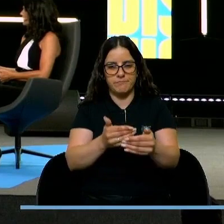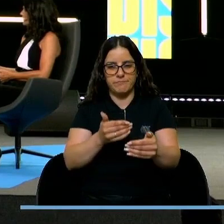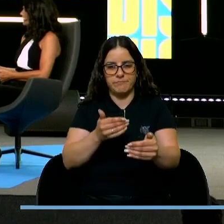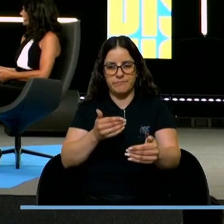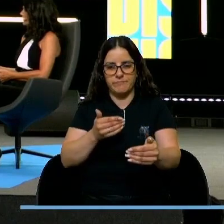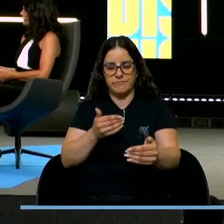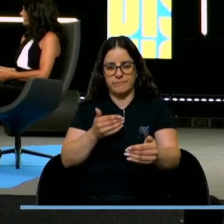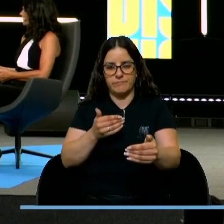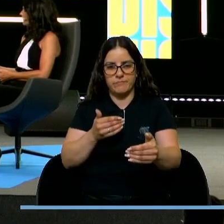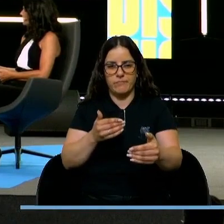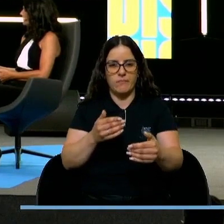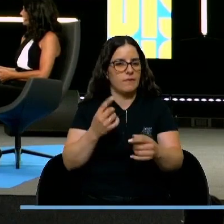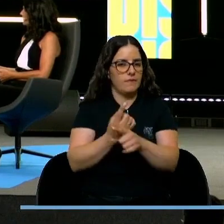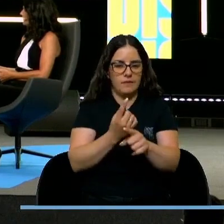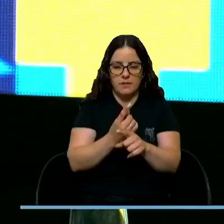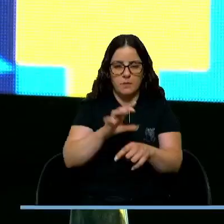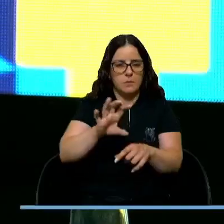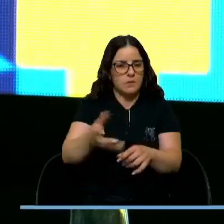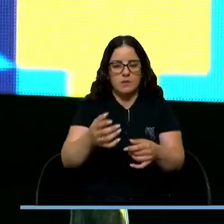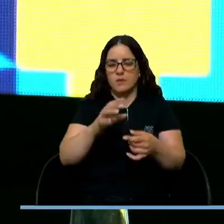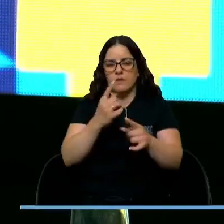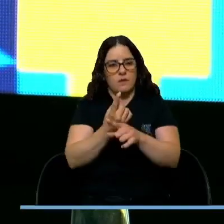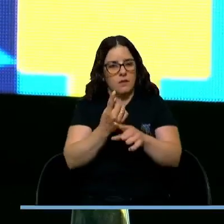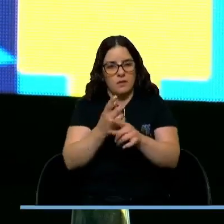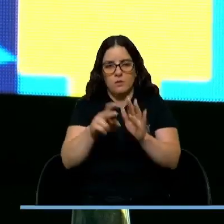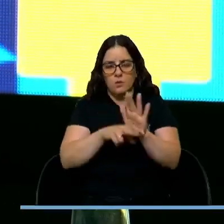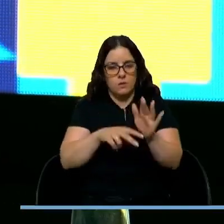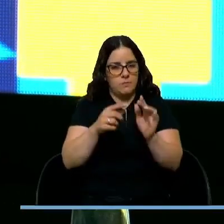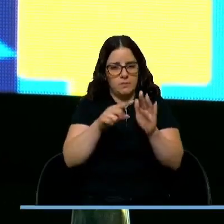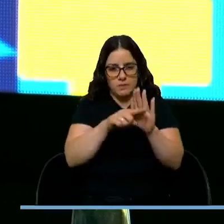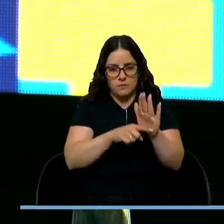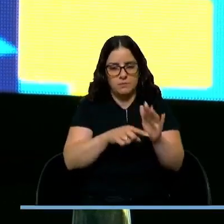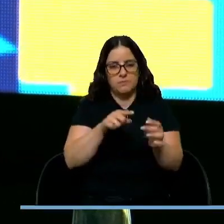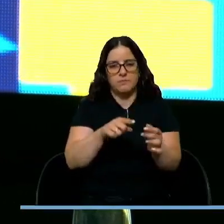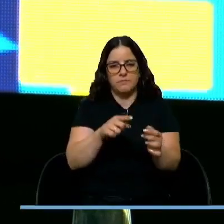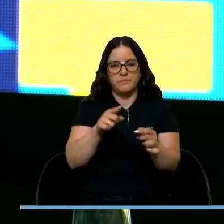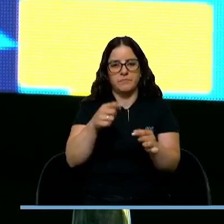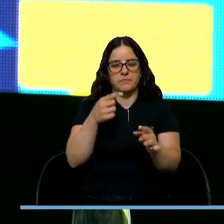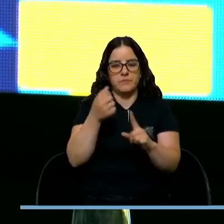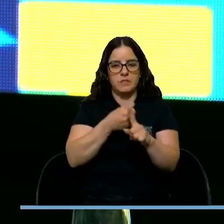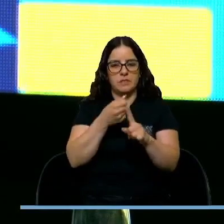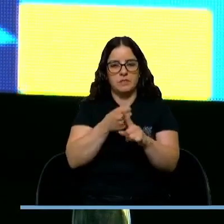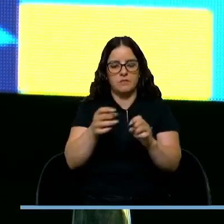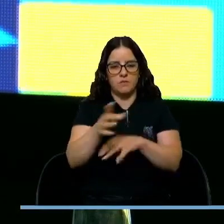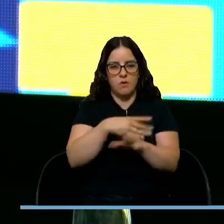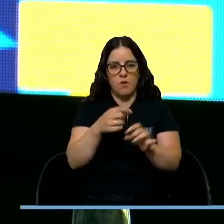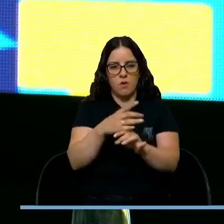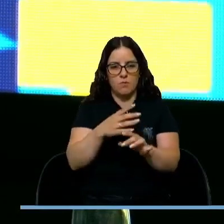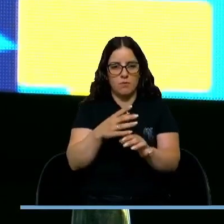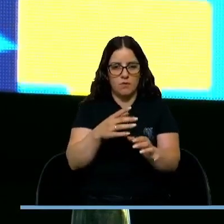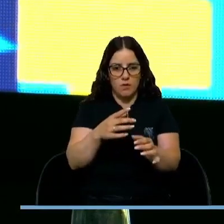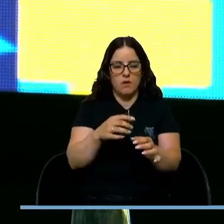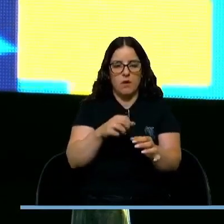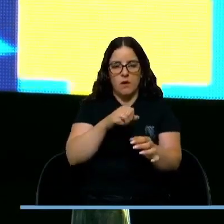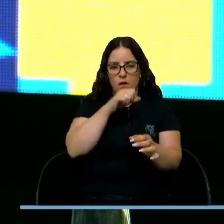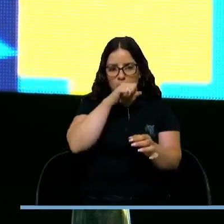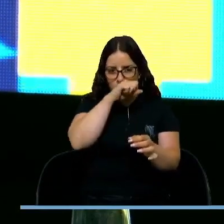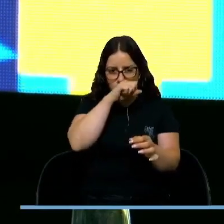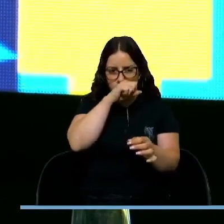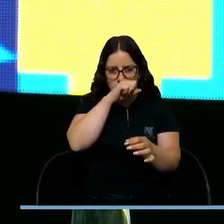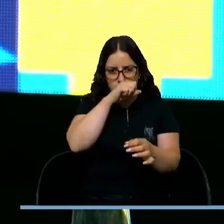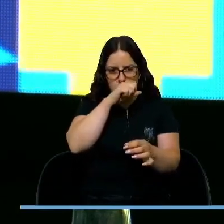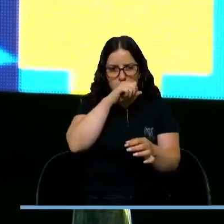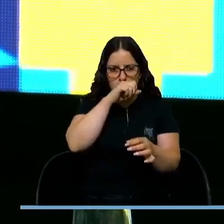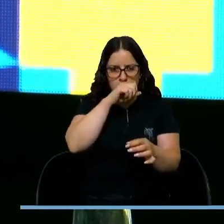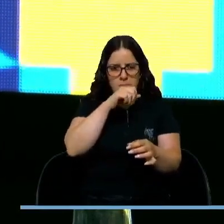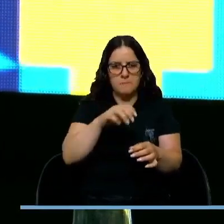countries, many different regulations, and that is a challenge for Europe, not just in the telco sector, you know, all over, but this is something that we need to